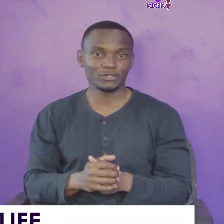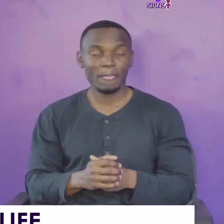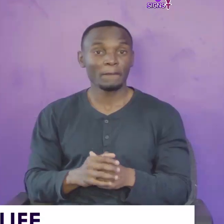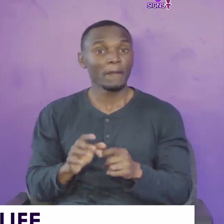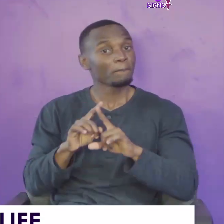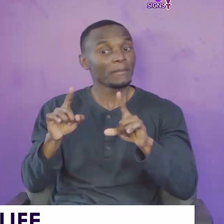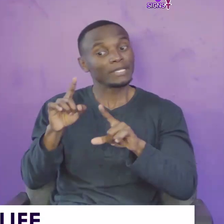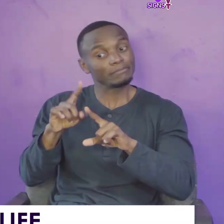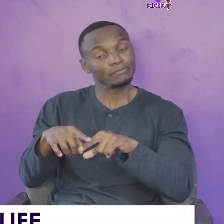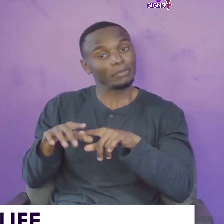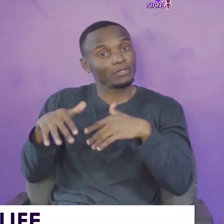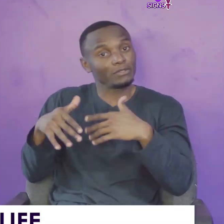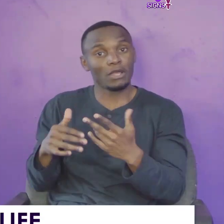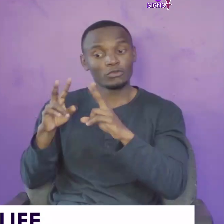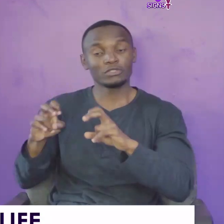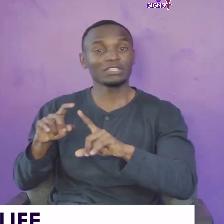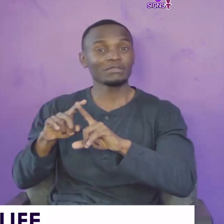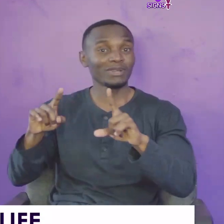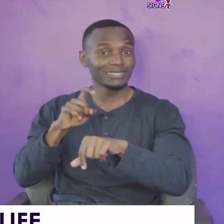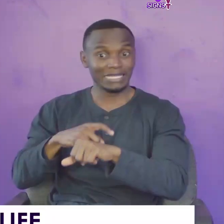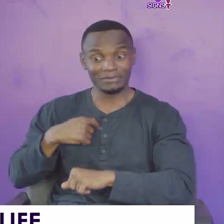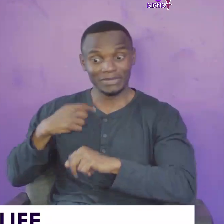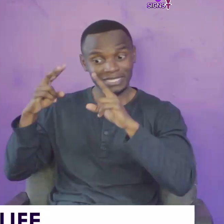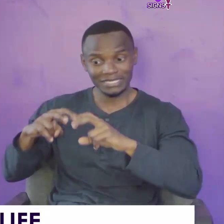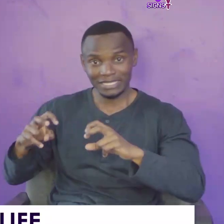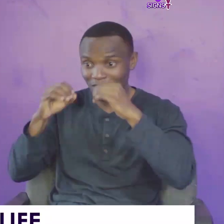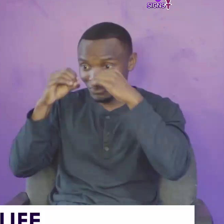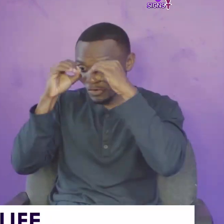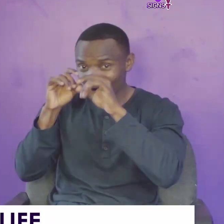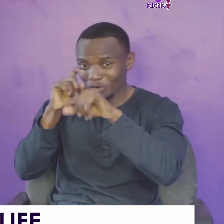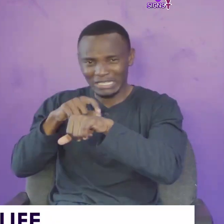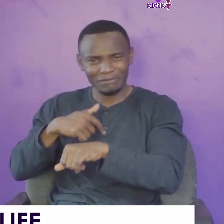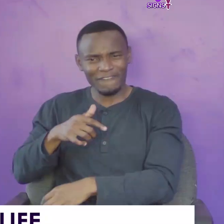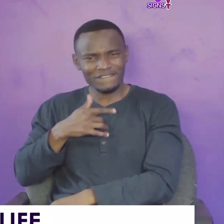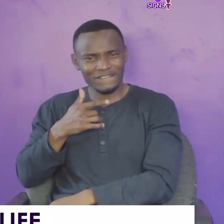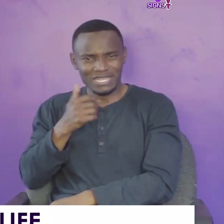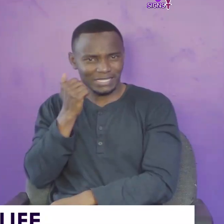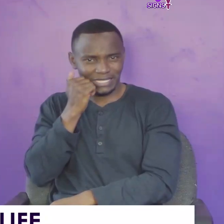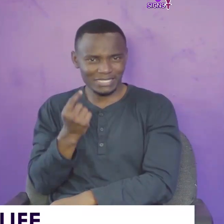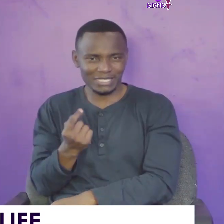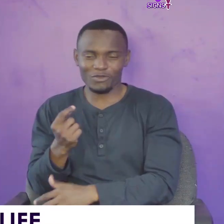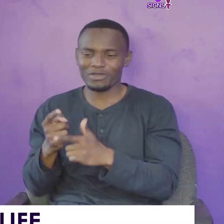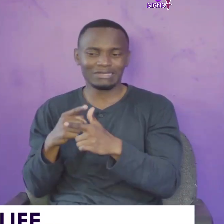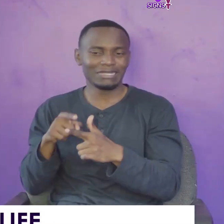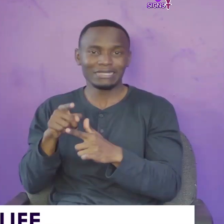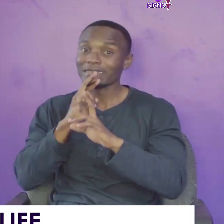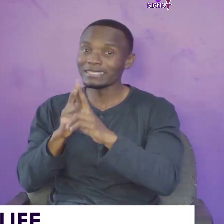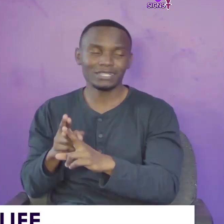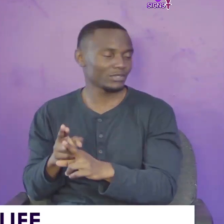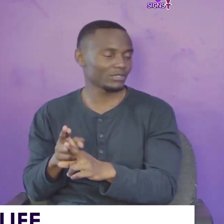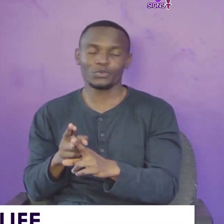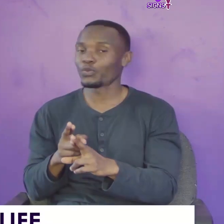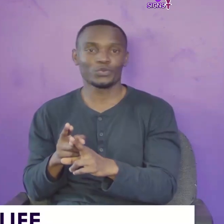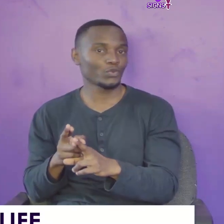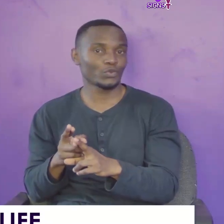depends on how you search it, but when I search it, when I'm unwell, yes, it really comes out so bad. Oh my.